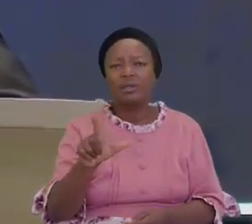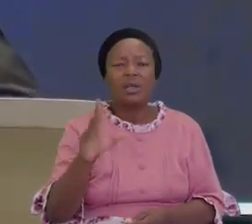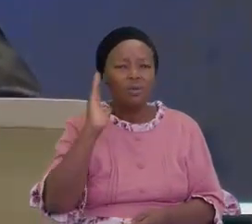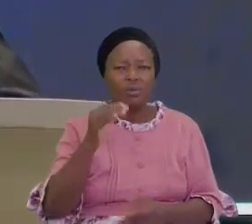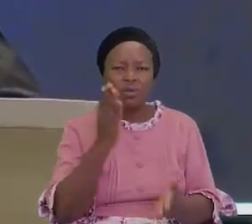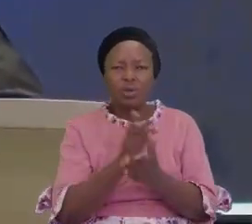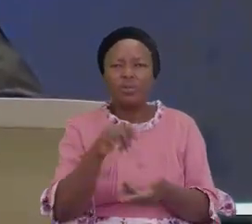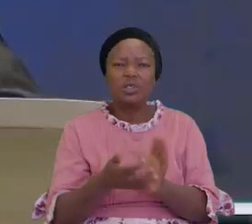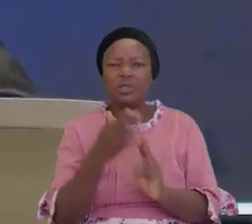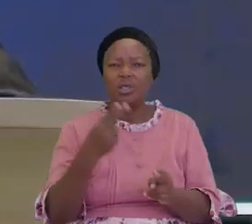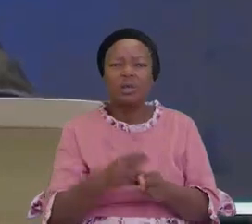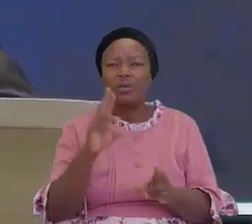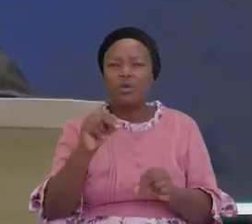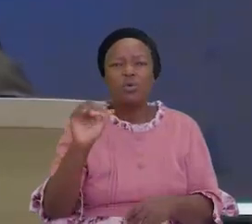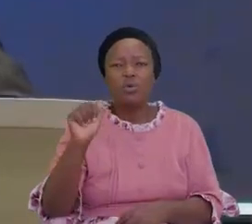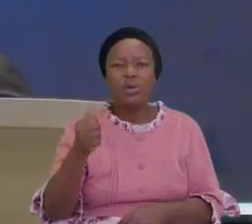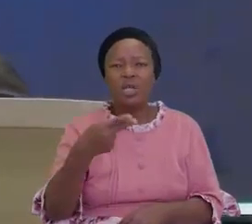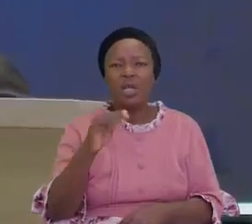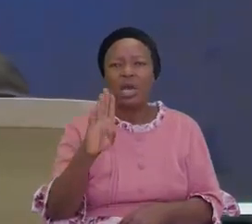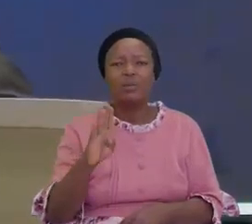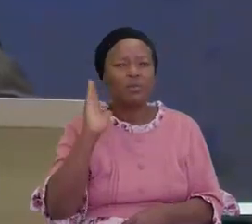No Ahab will stop you.